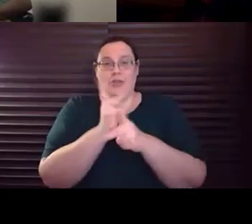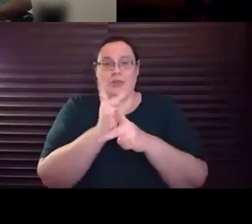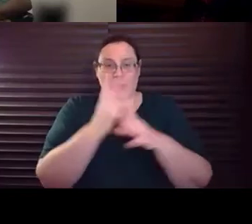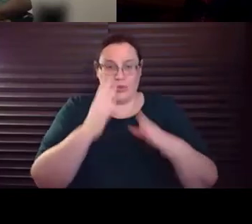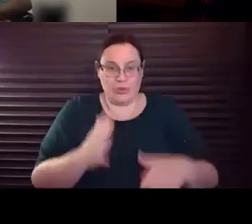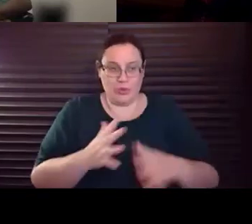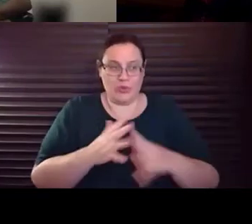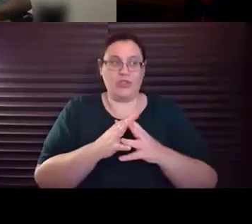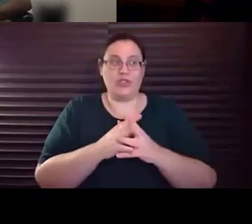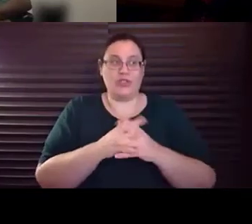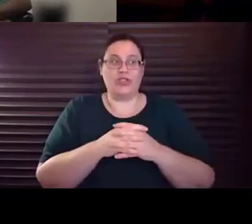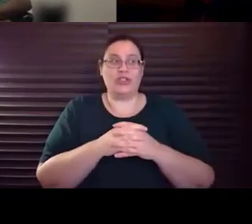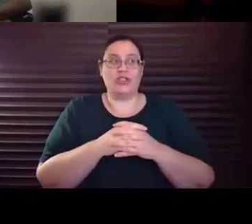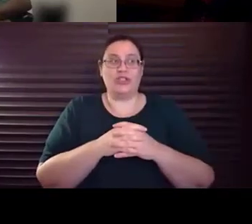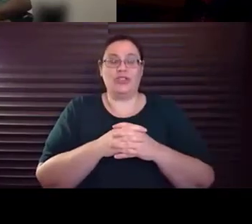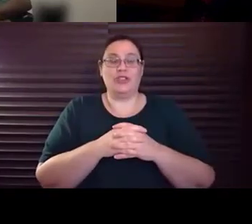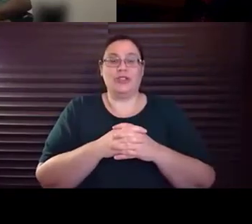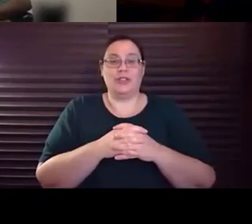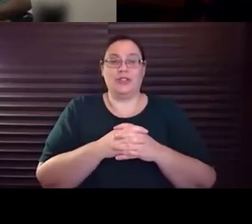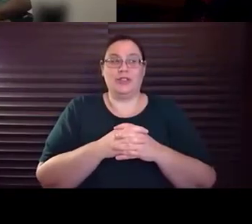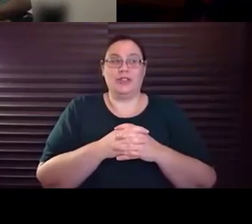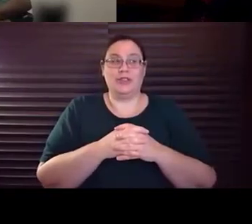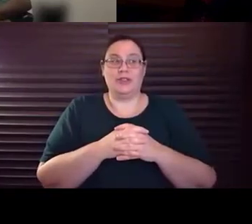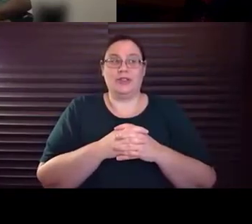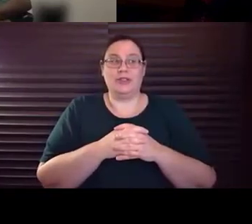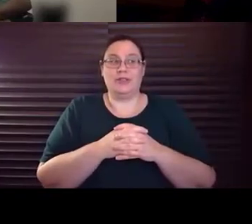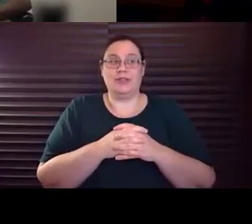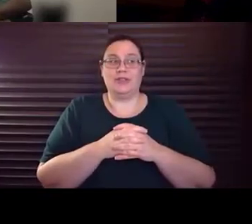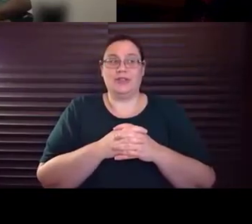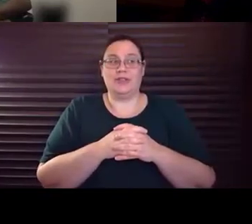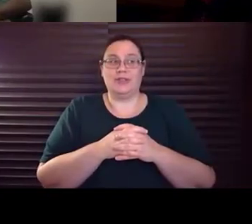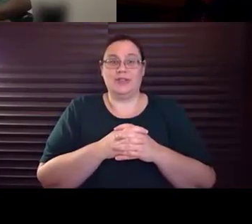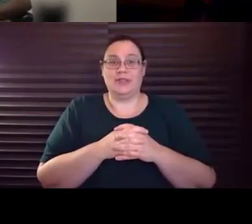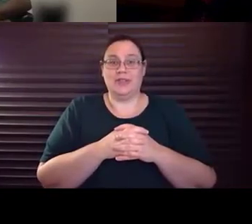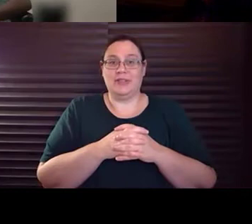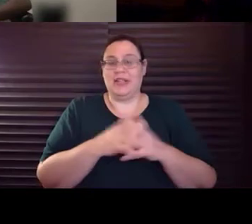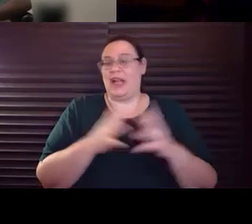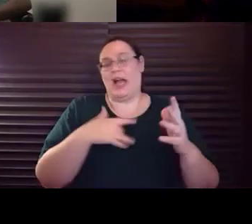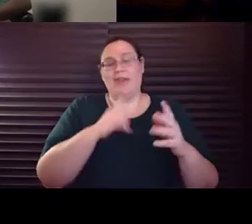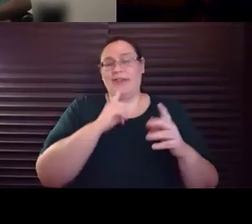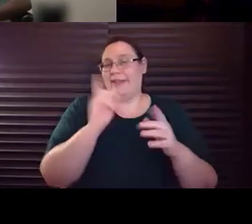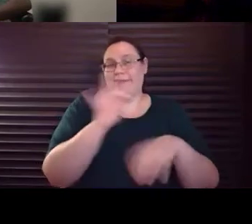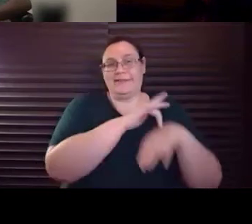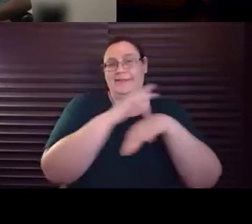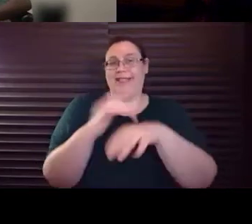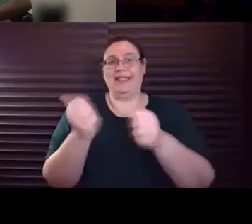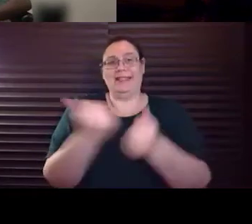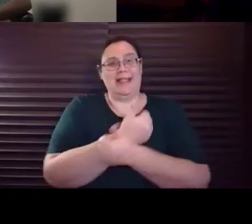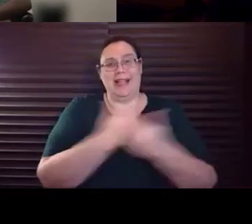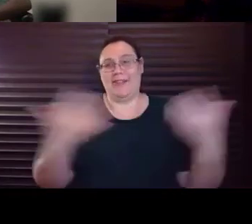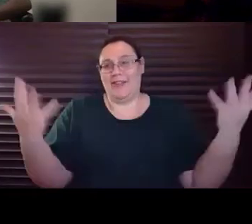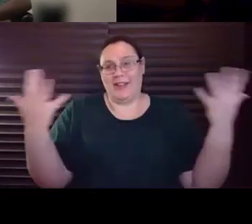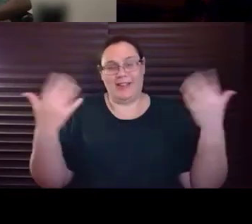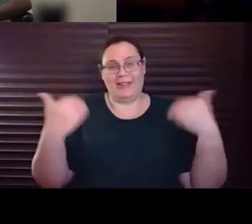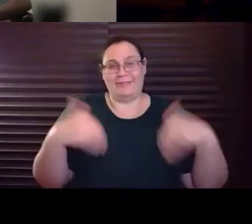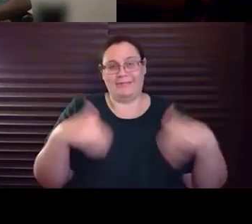the producers. So I did like everything except